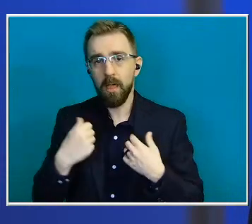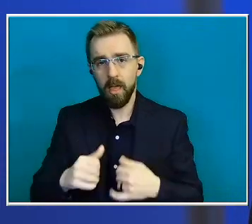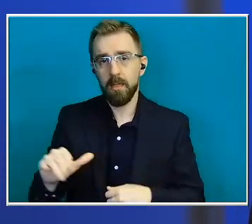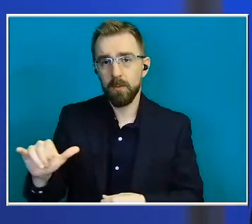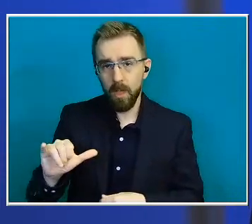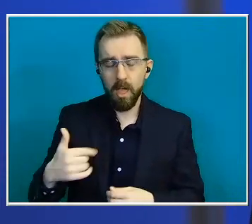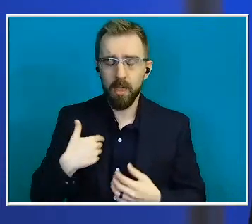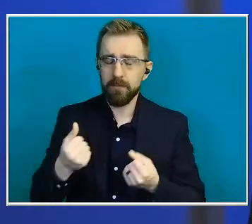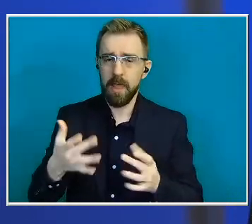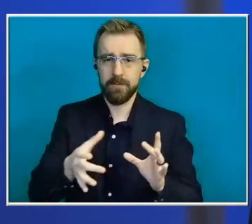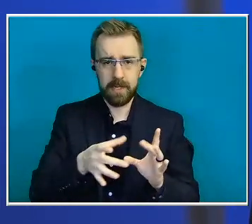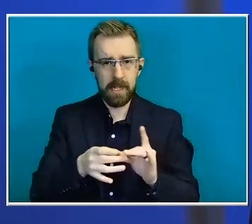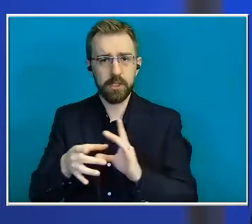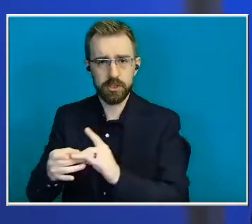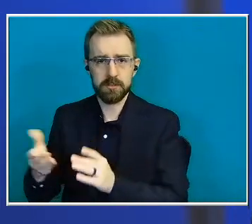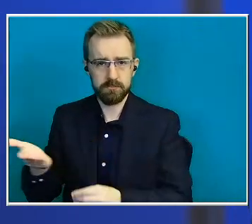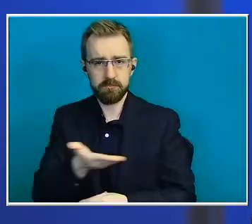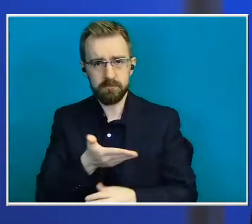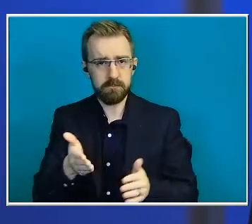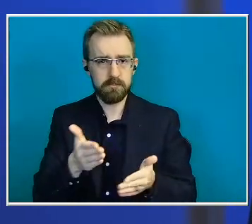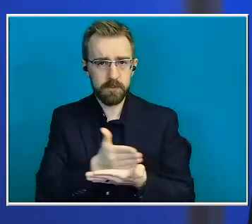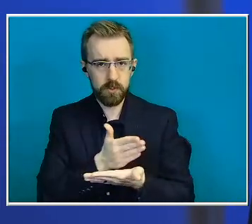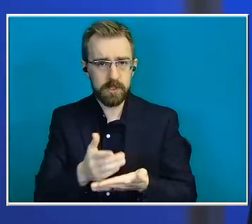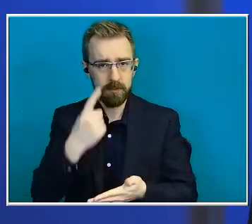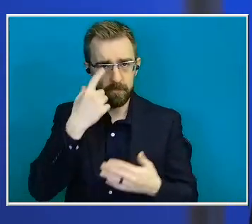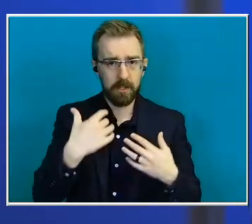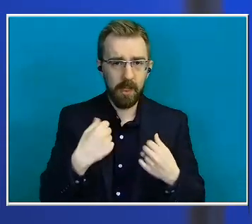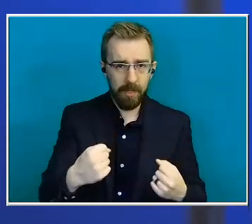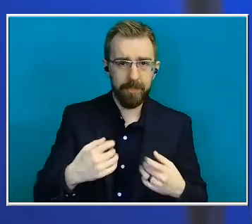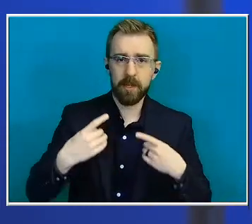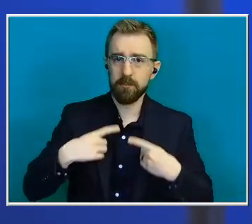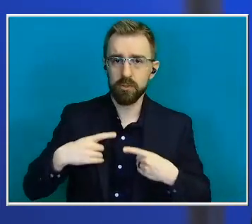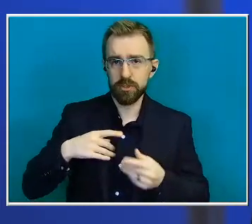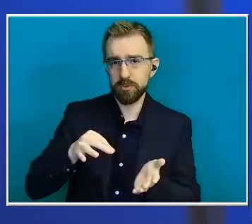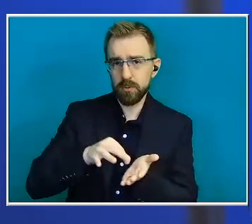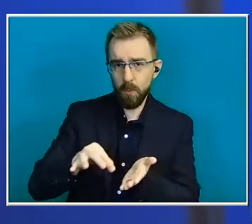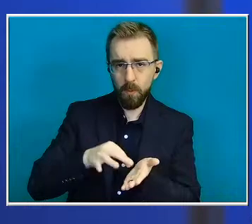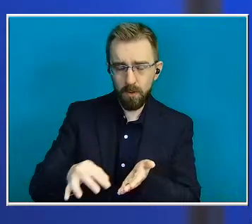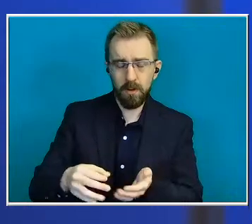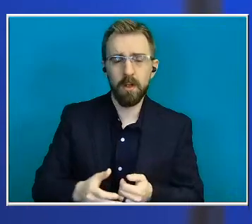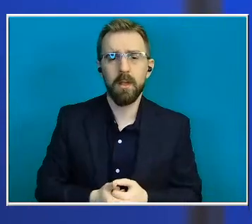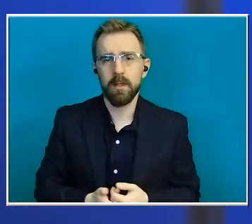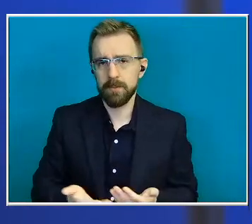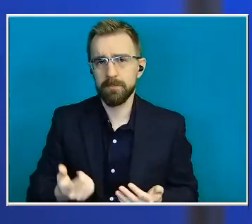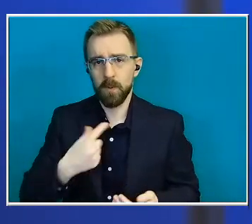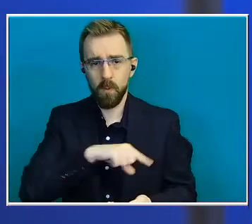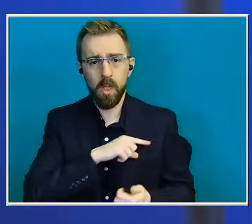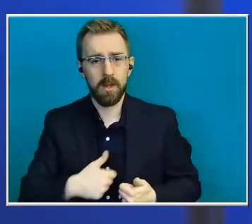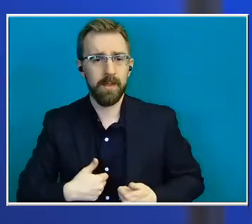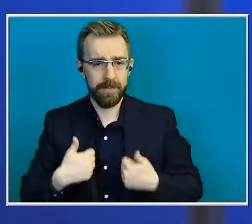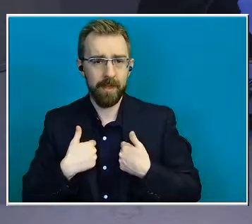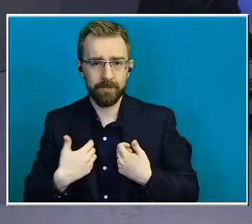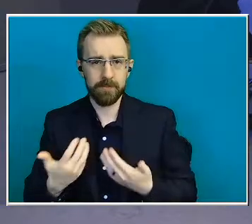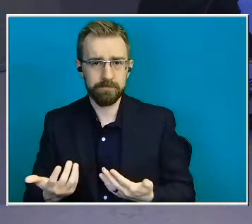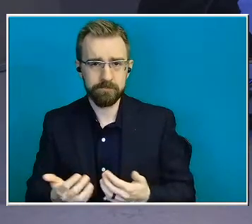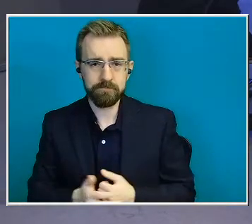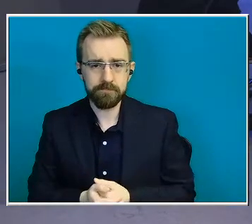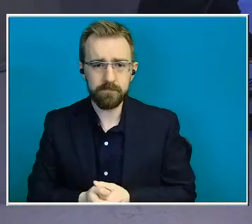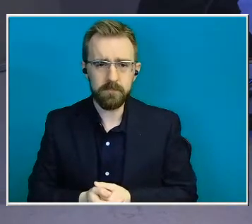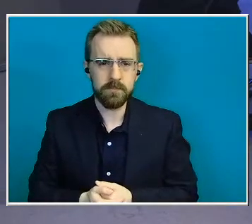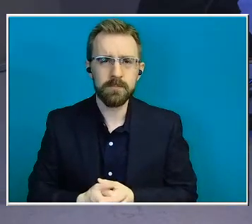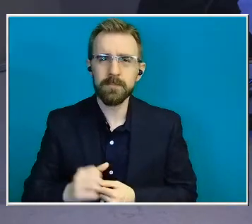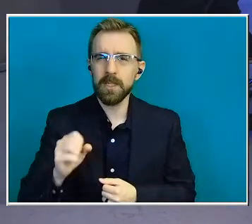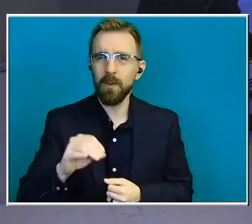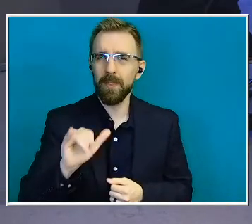connections there between mental health, depression scores, quality of life, too. So this Vegemeter